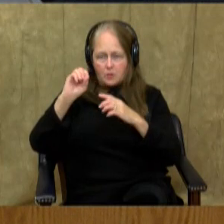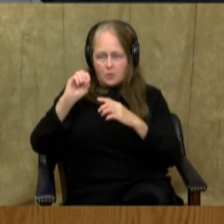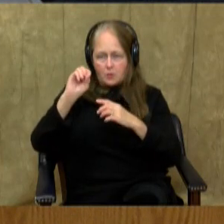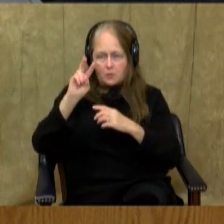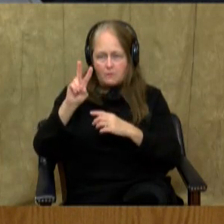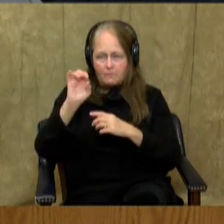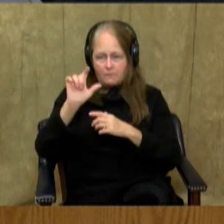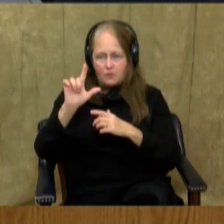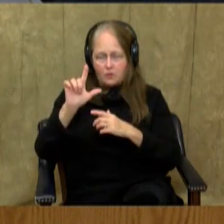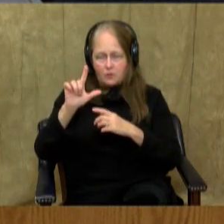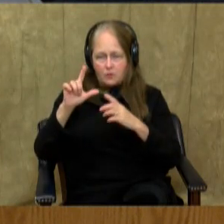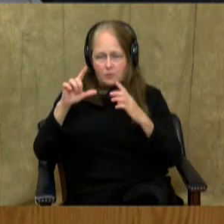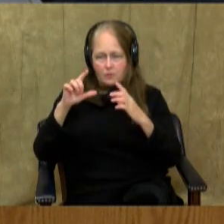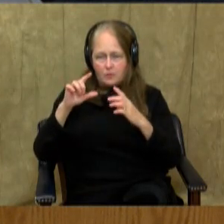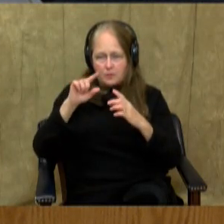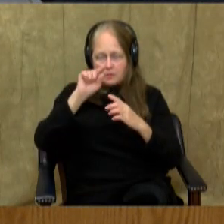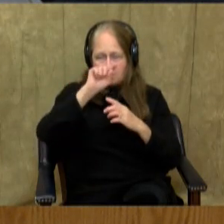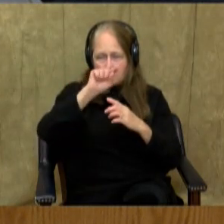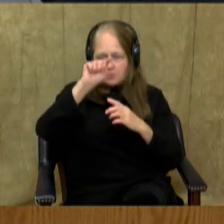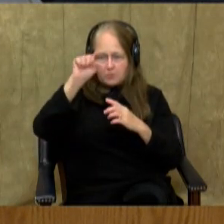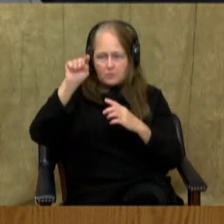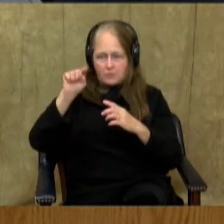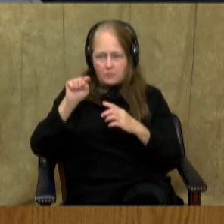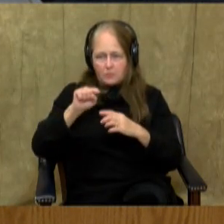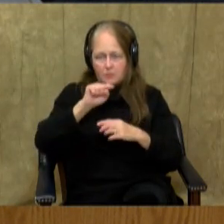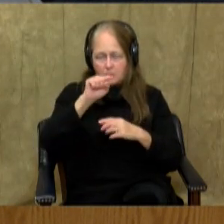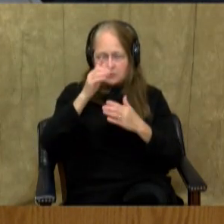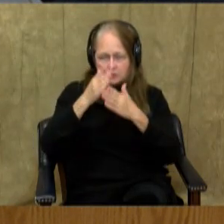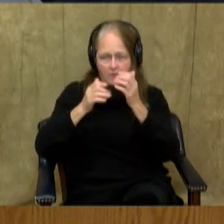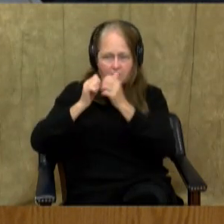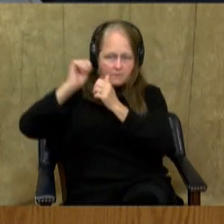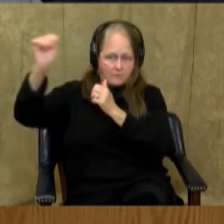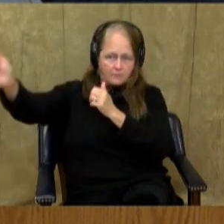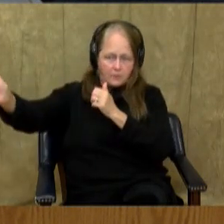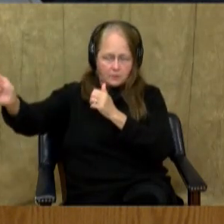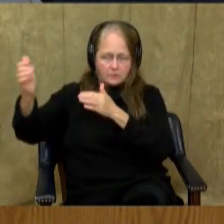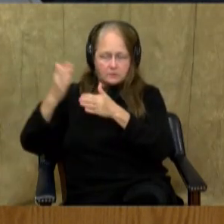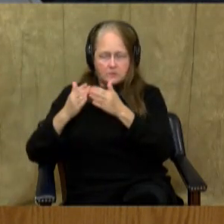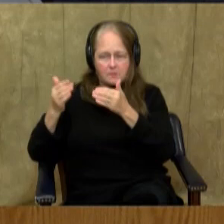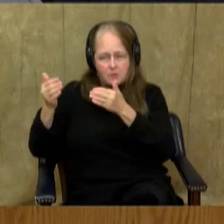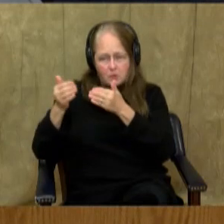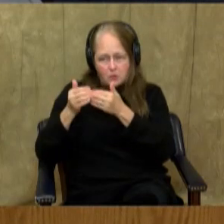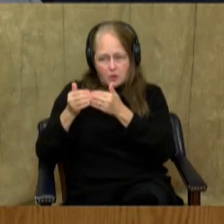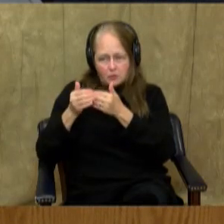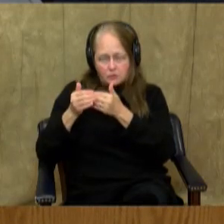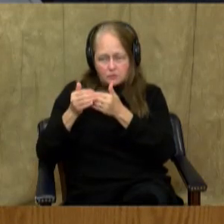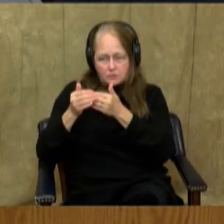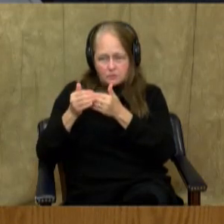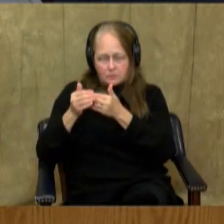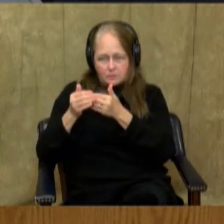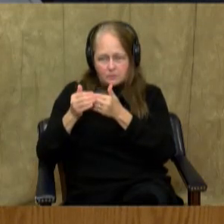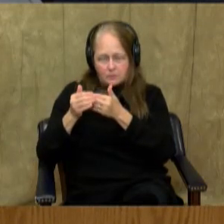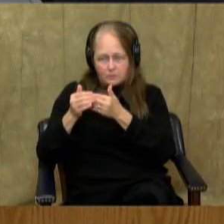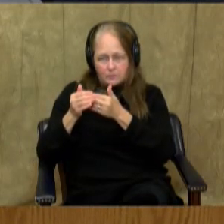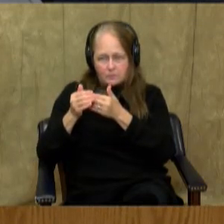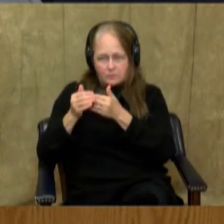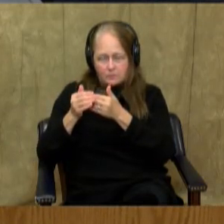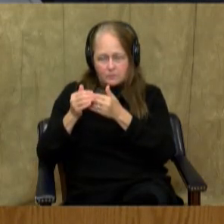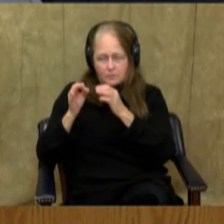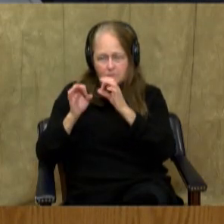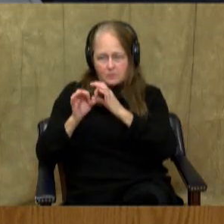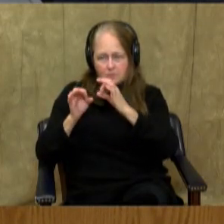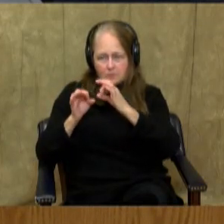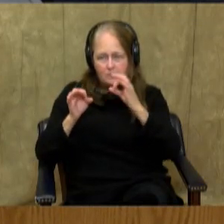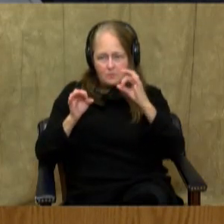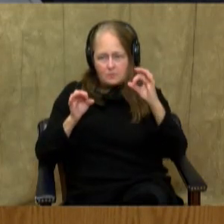oval-shaped, meaning there are points that are further away and points that are closer. And we learned that